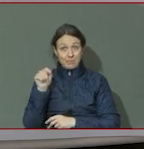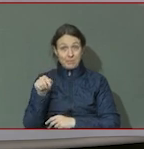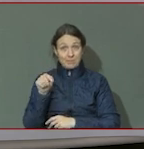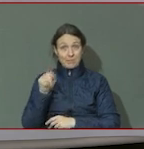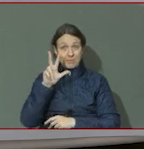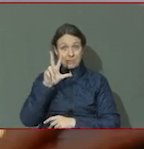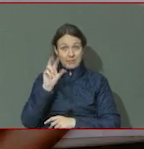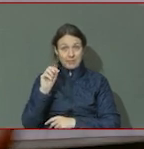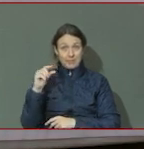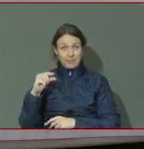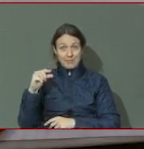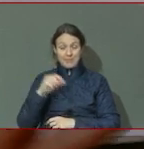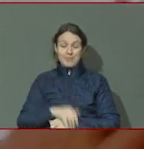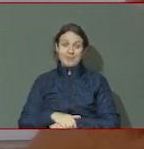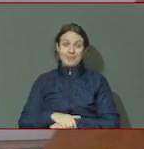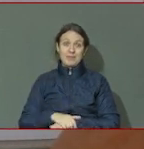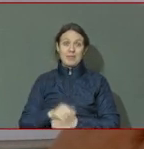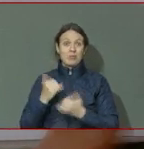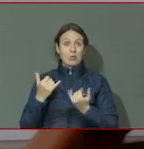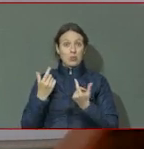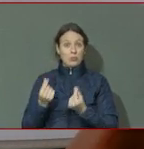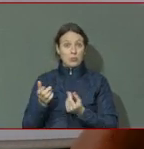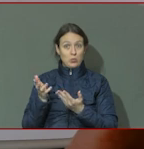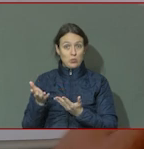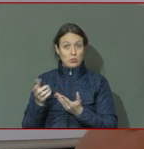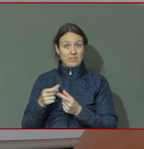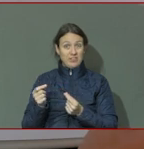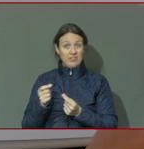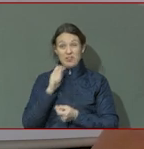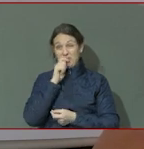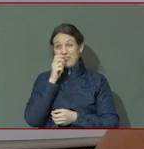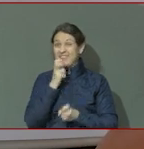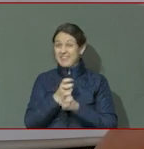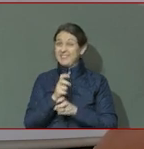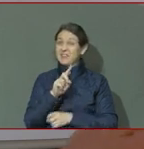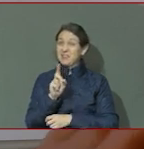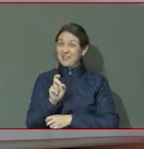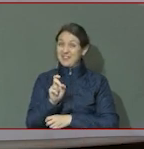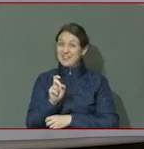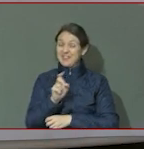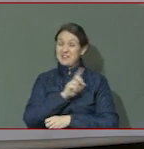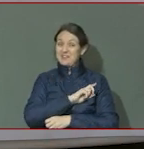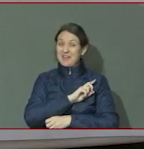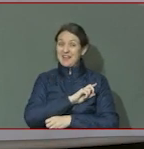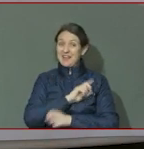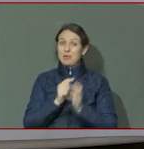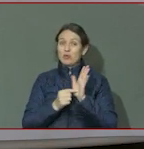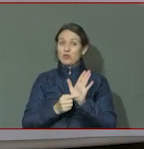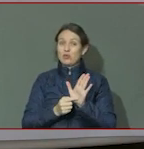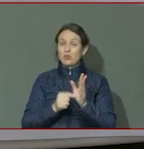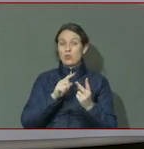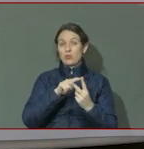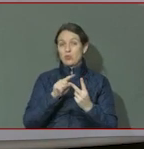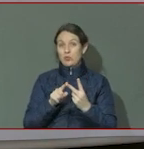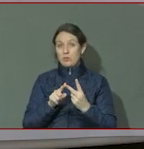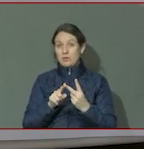then 80 grams. So I've done this one. It is difficult because I wanted to show you two things.